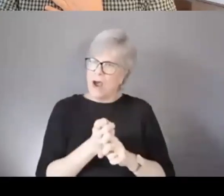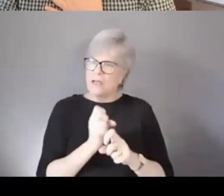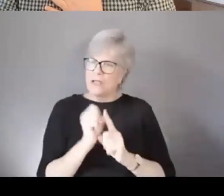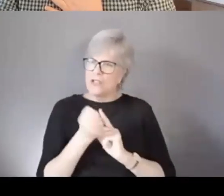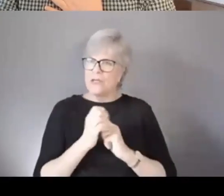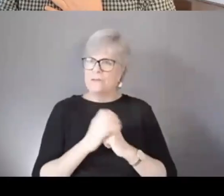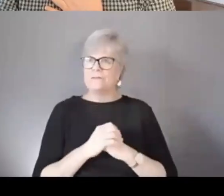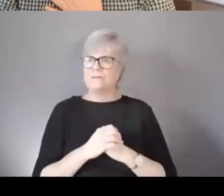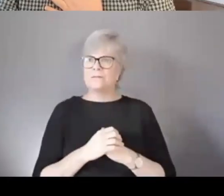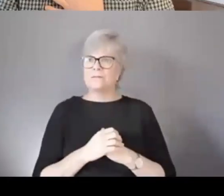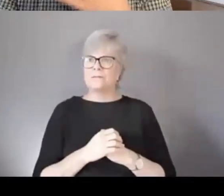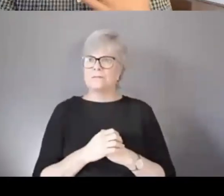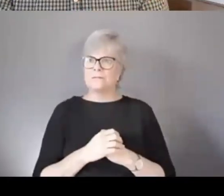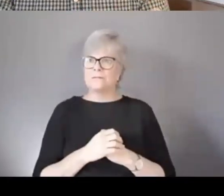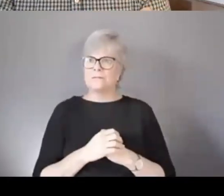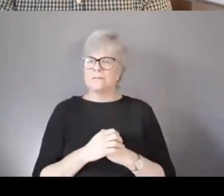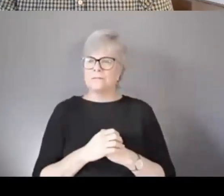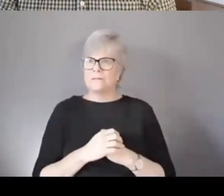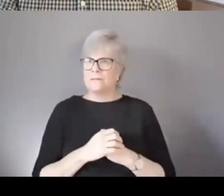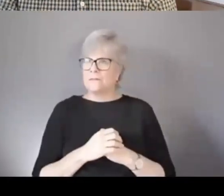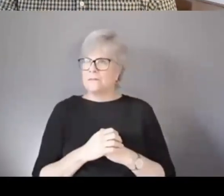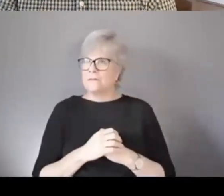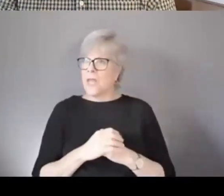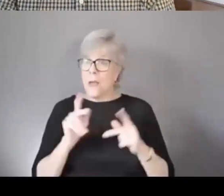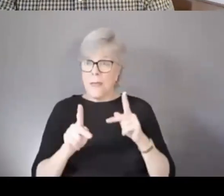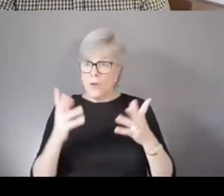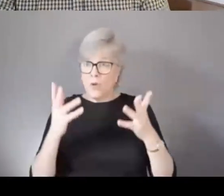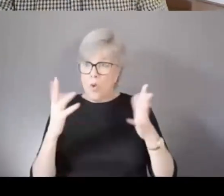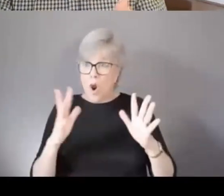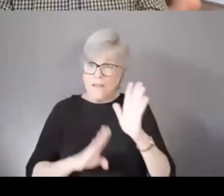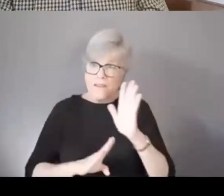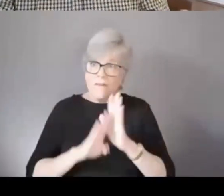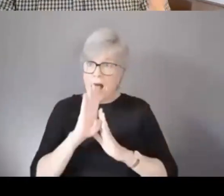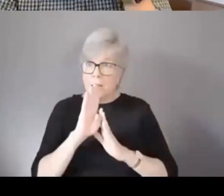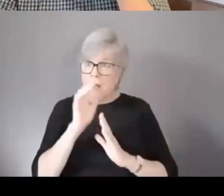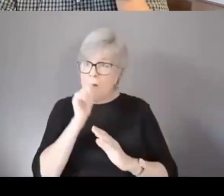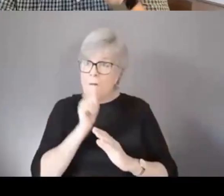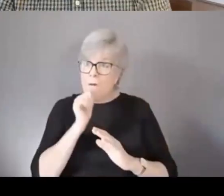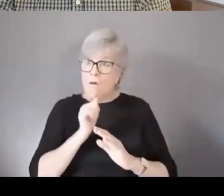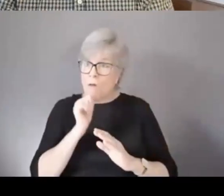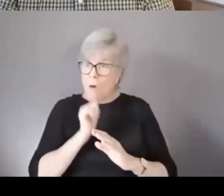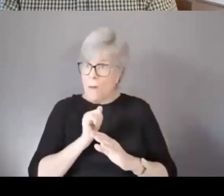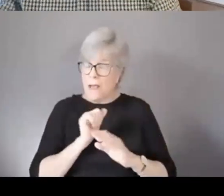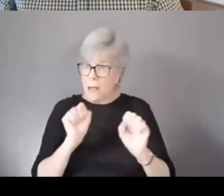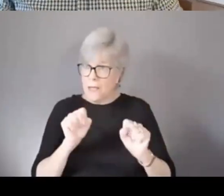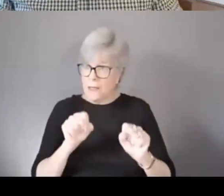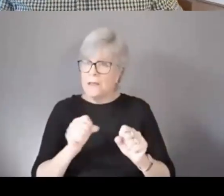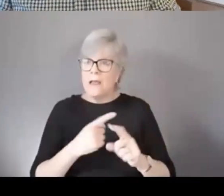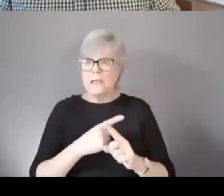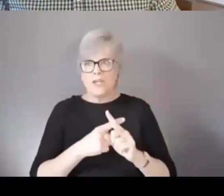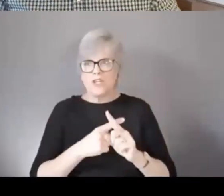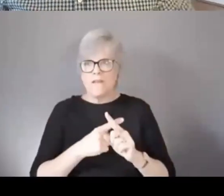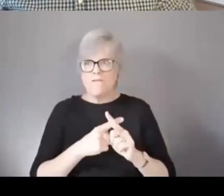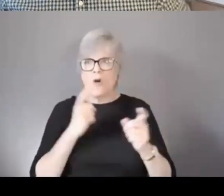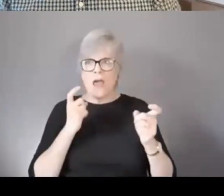Folks who have already established coping abilities, so especially for emotion regulation and distress tolerance, I think